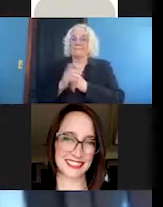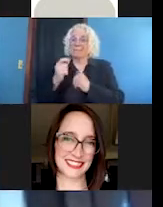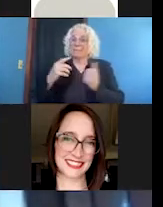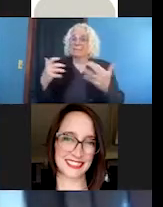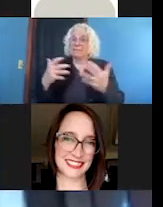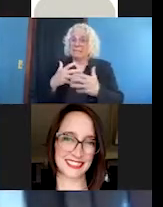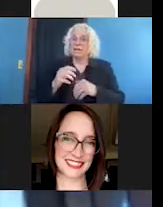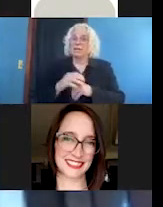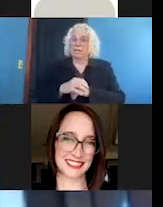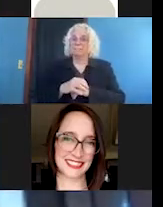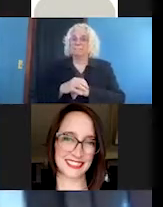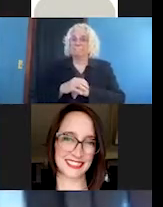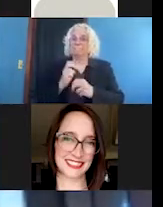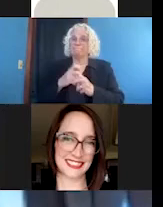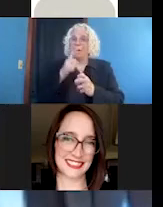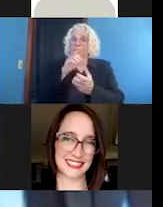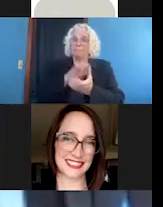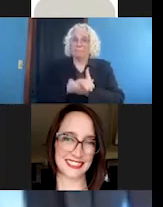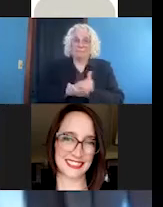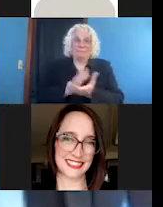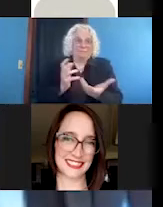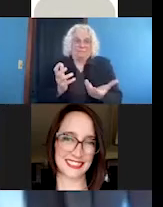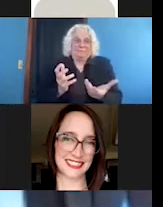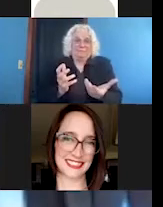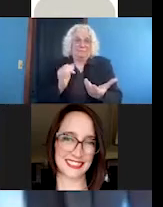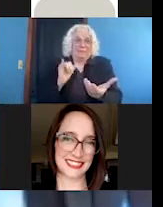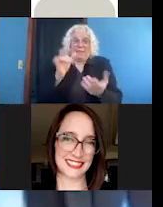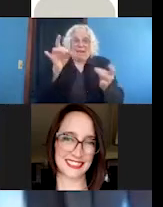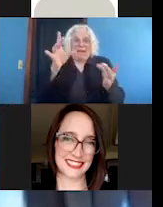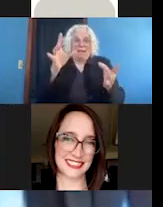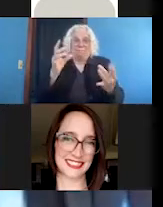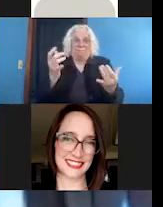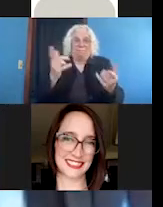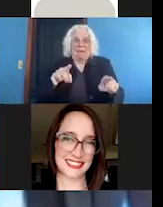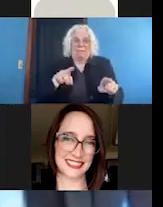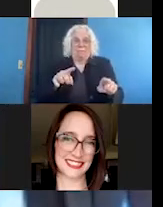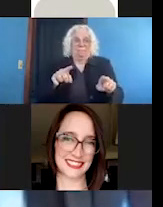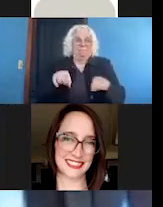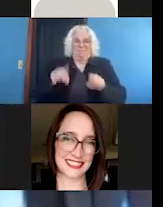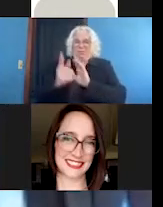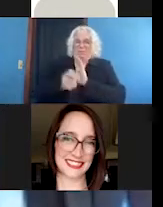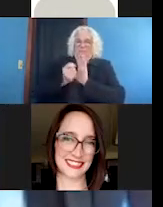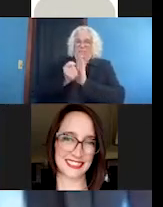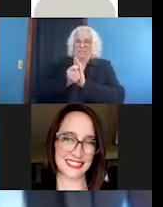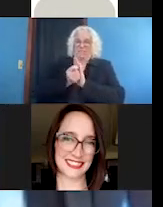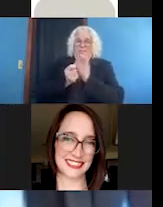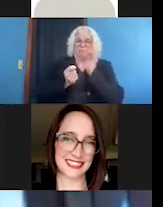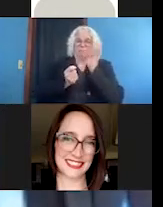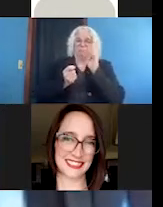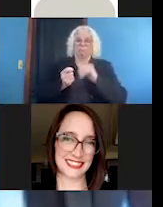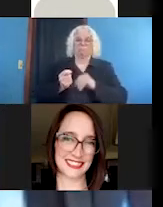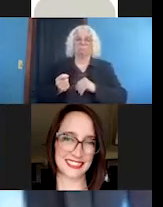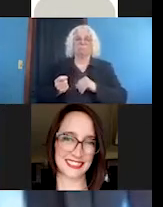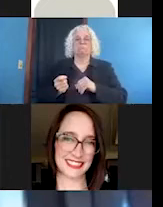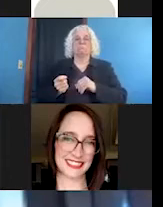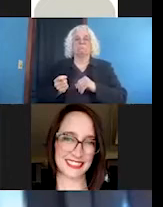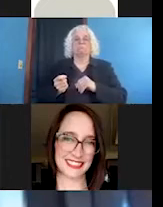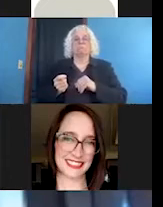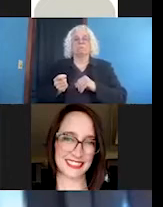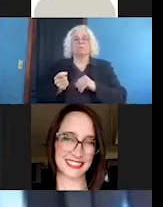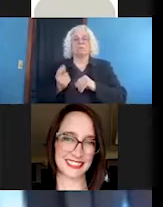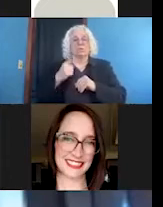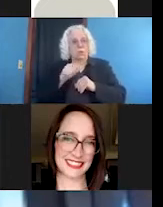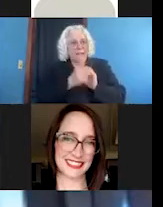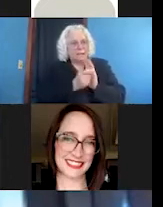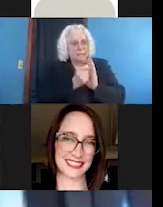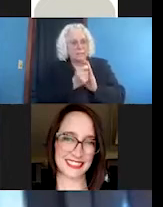unbelievable that something could happen to us like that in these times. And so so we looked at different ways of